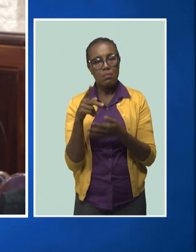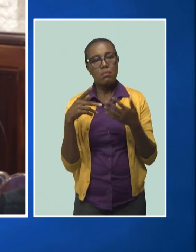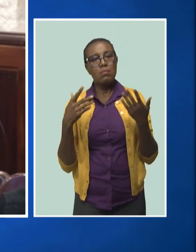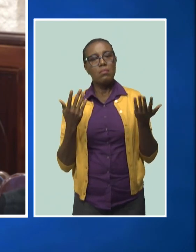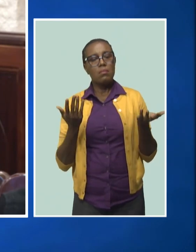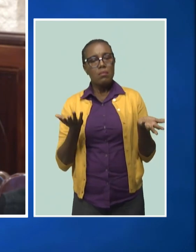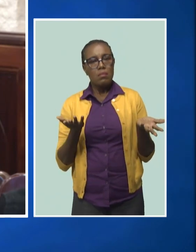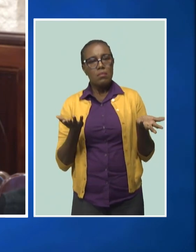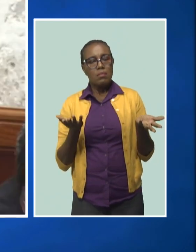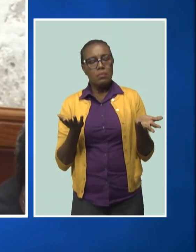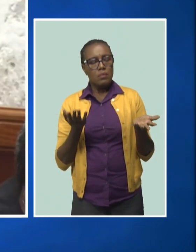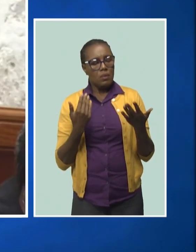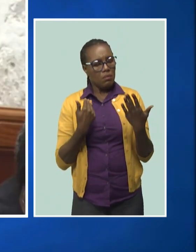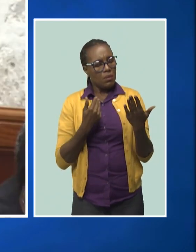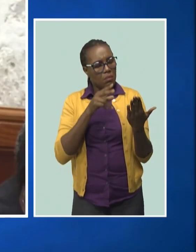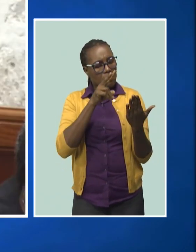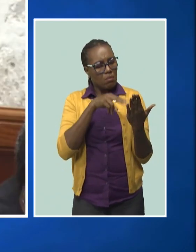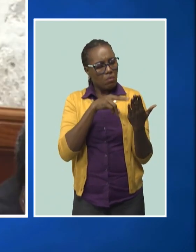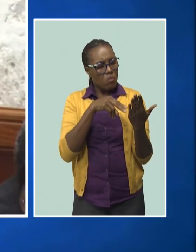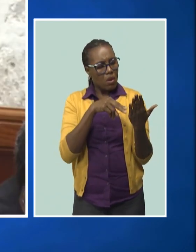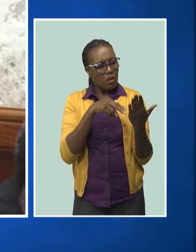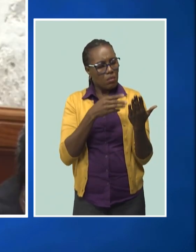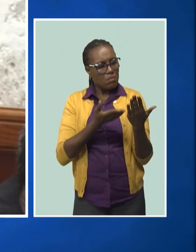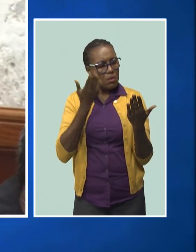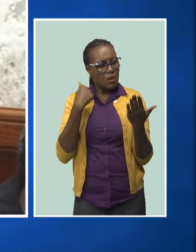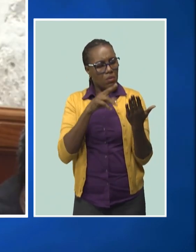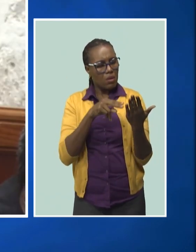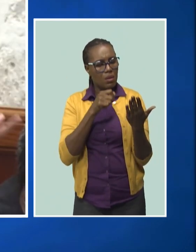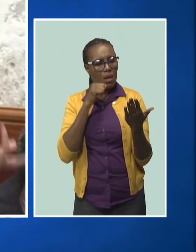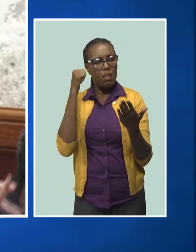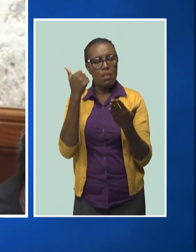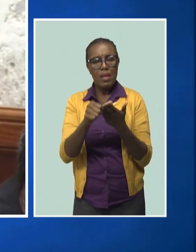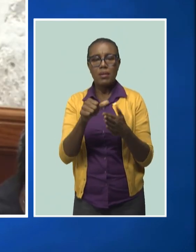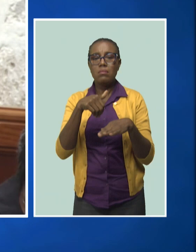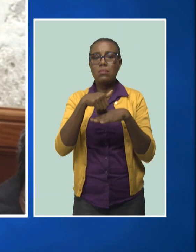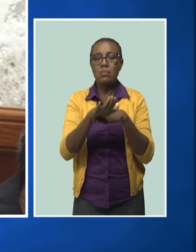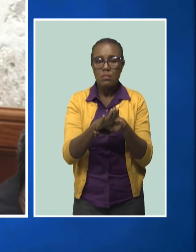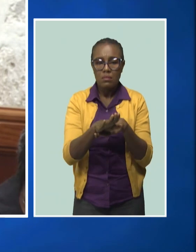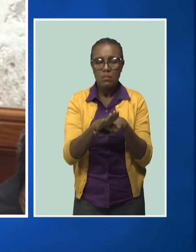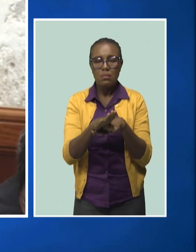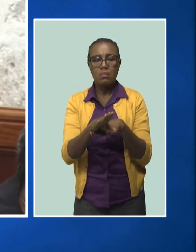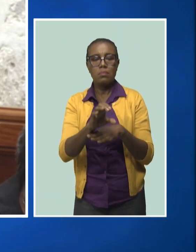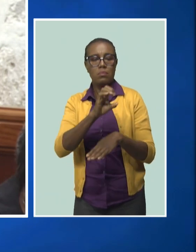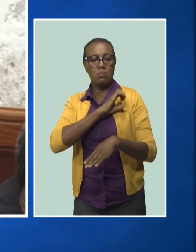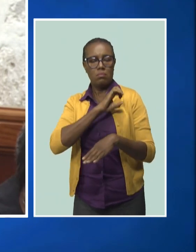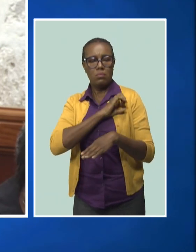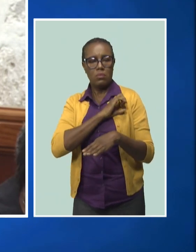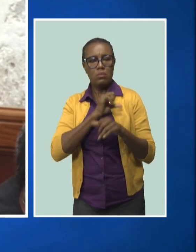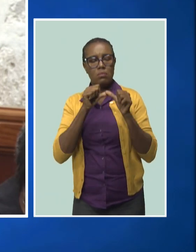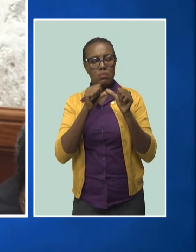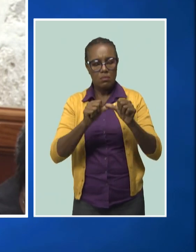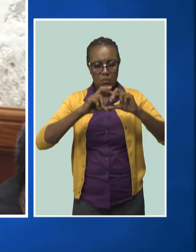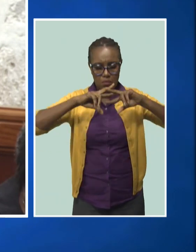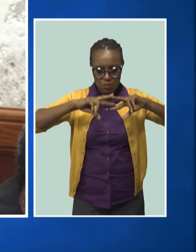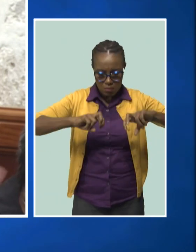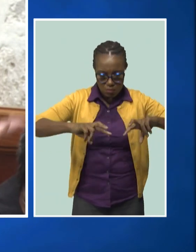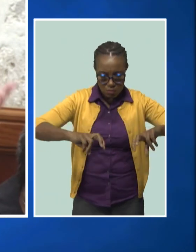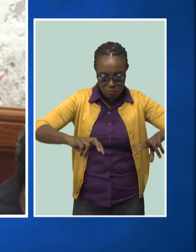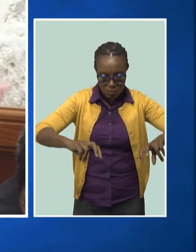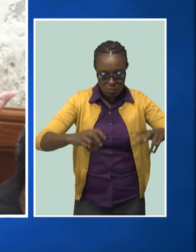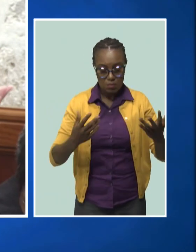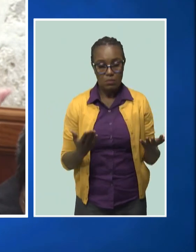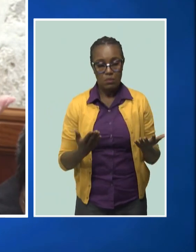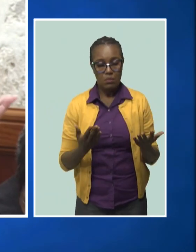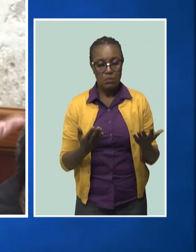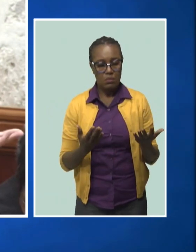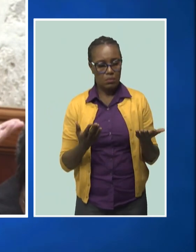Because as I read at the outset, the letter went to the Commissioner of Police for further investigation. And I'm not